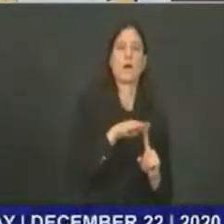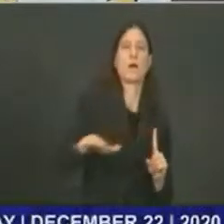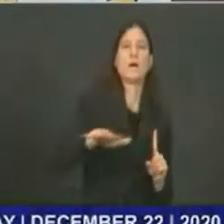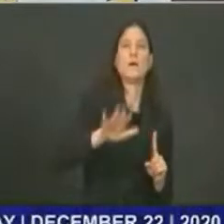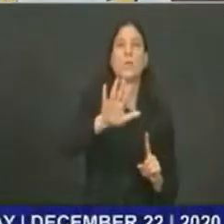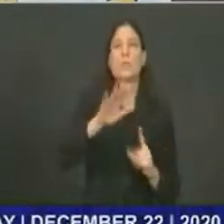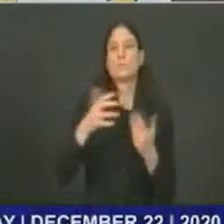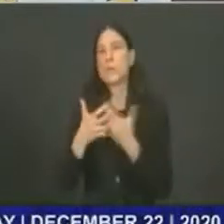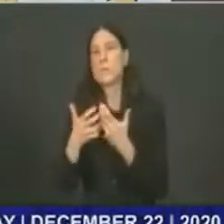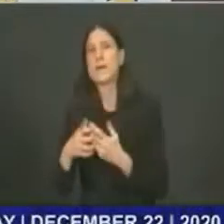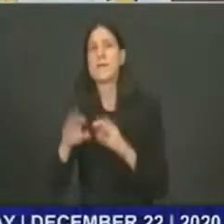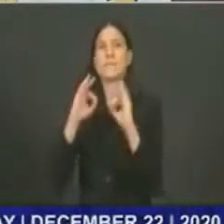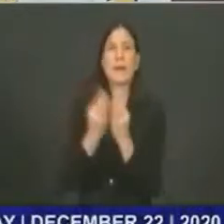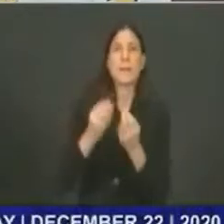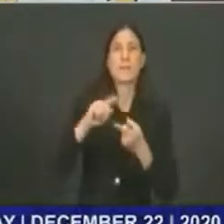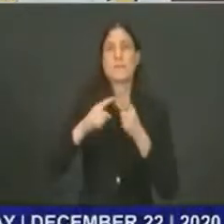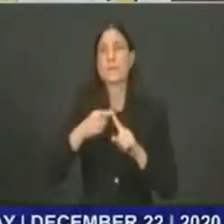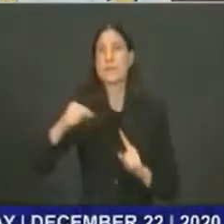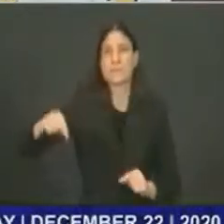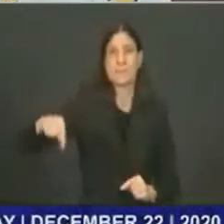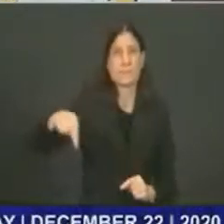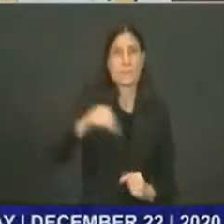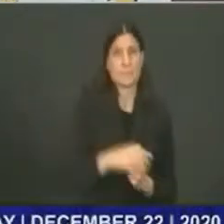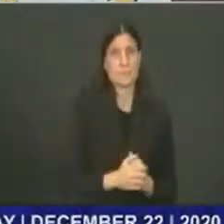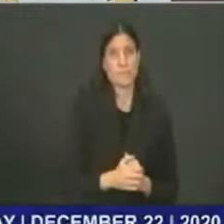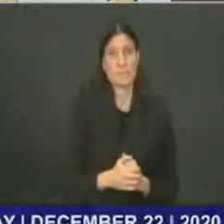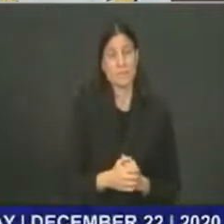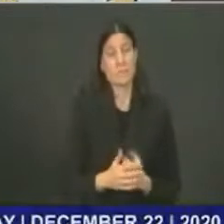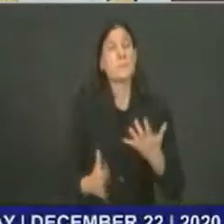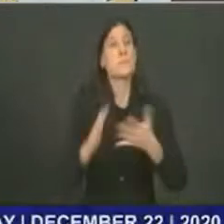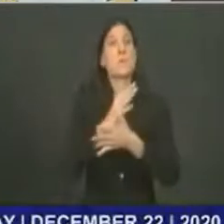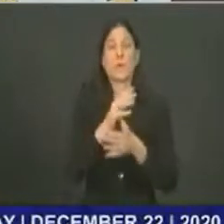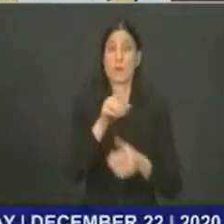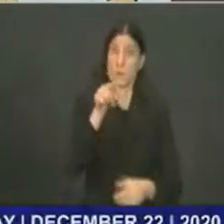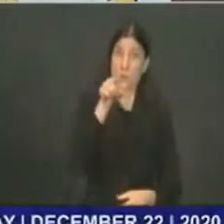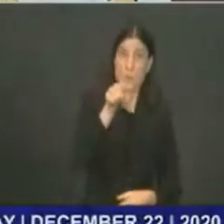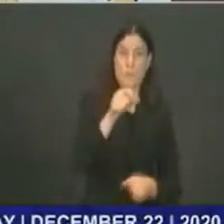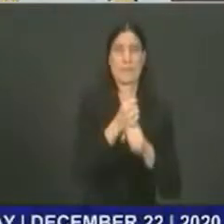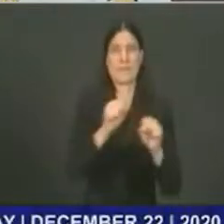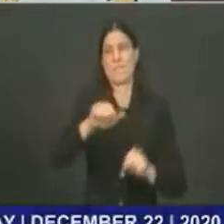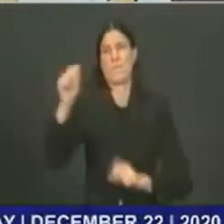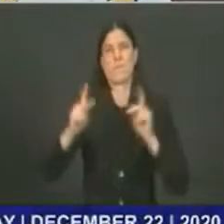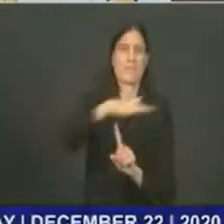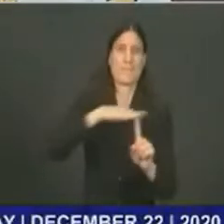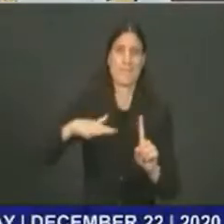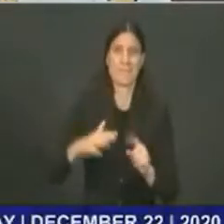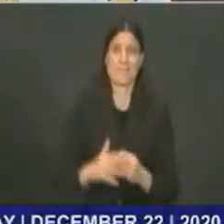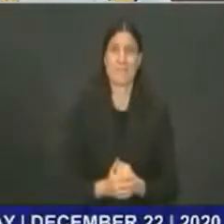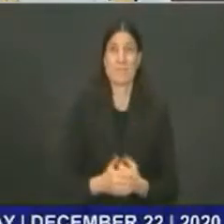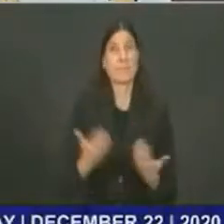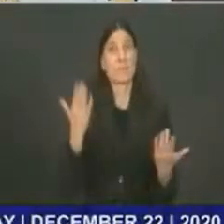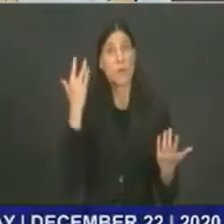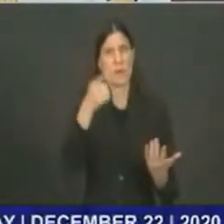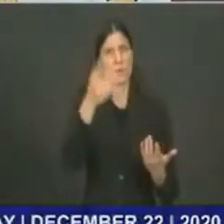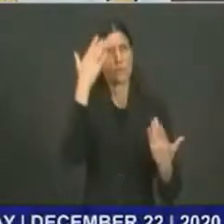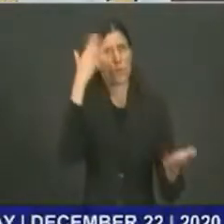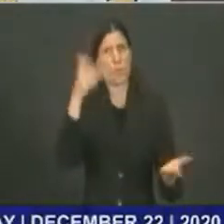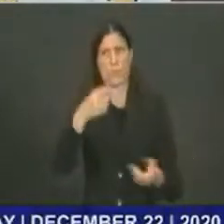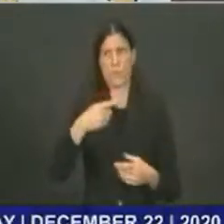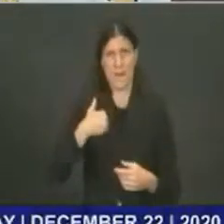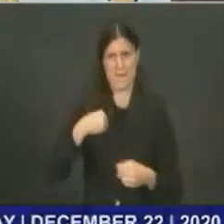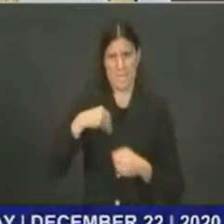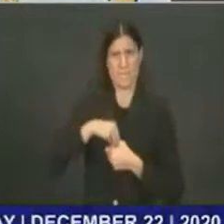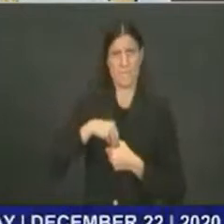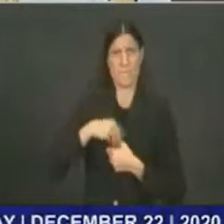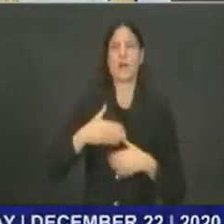a life, particularly if you don't have symptoms and don't know that you're positive and there's risk for invisible spread happening